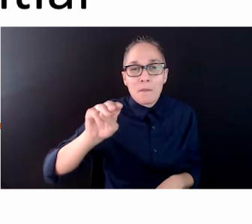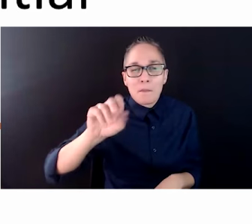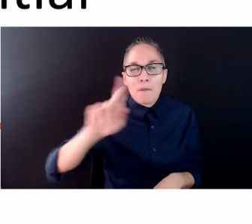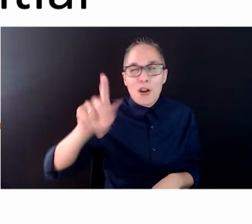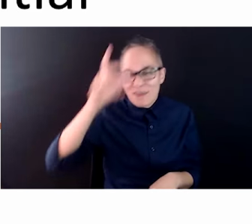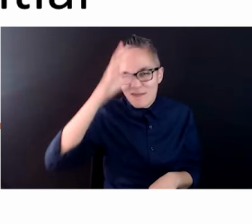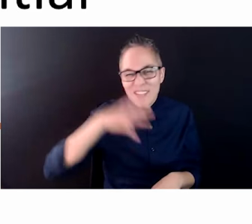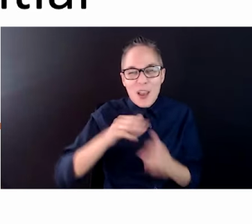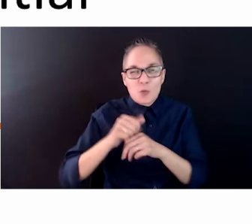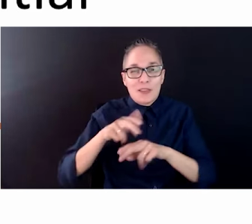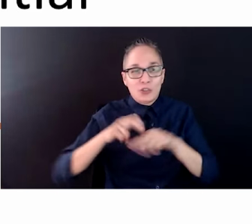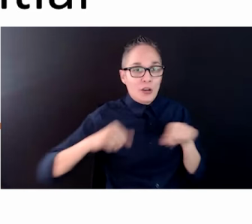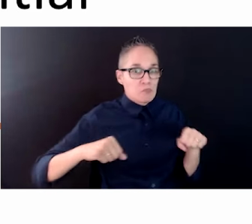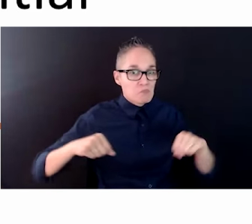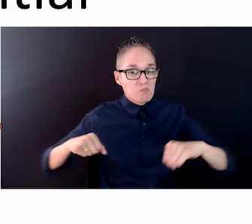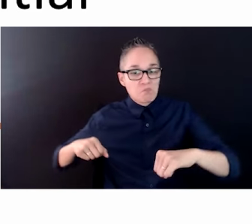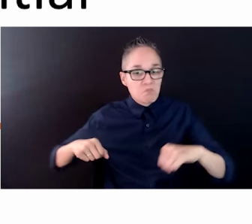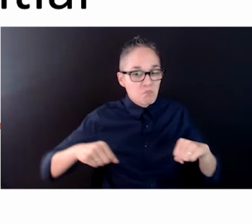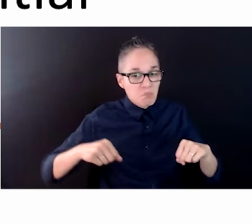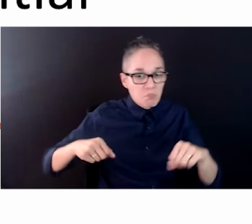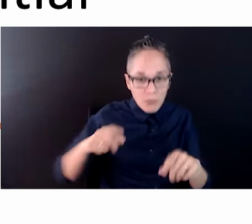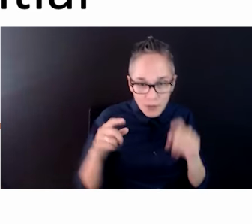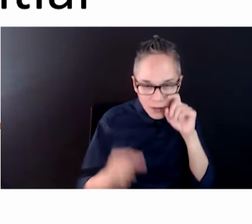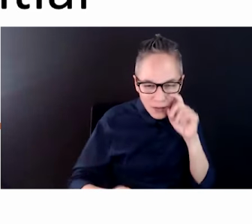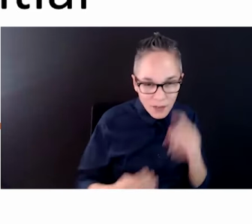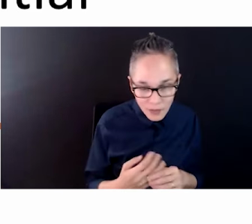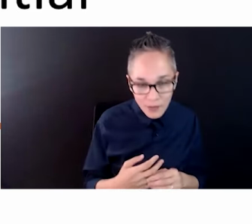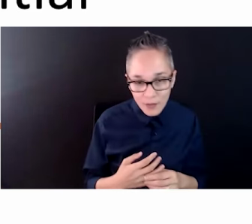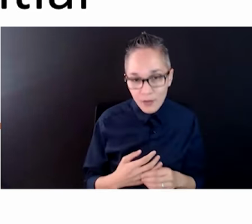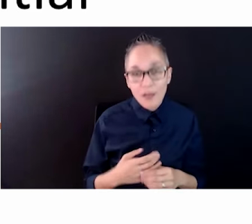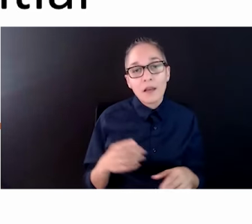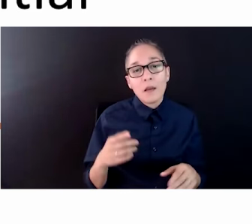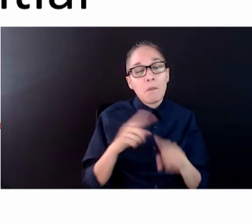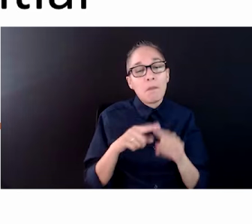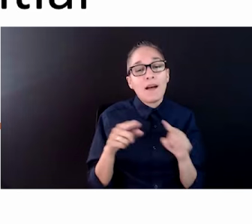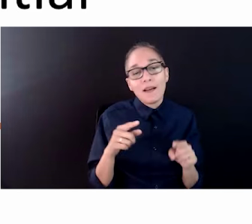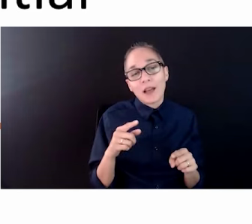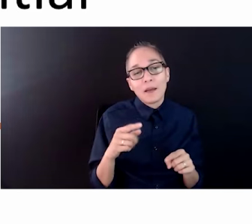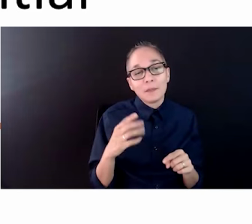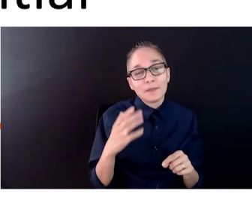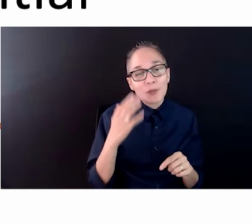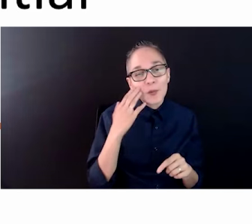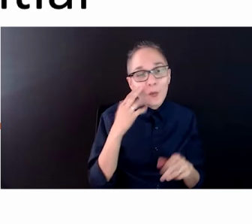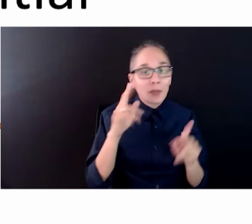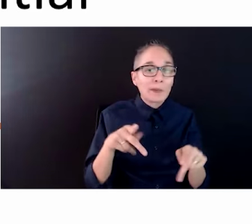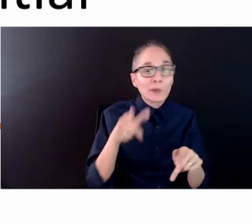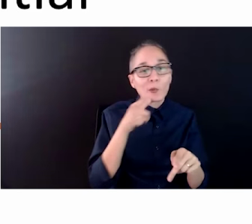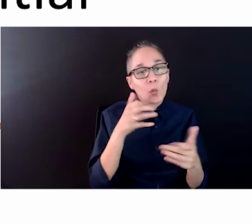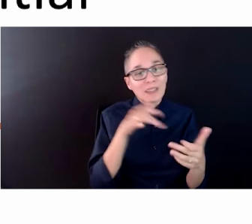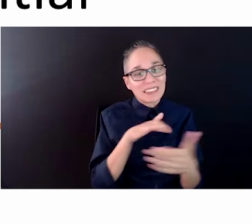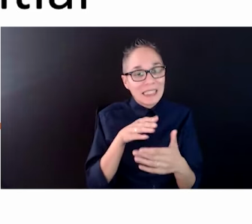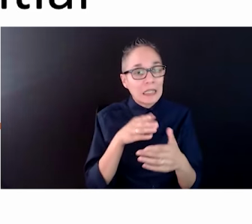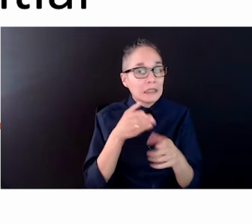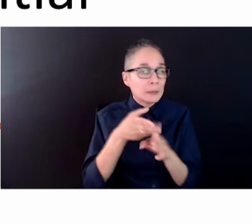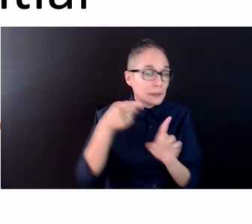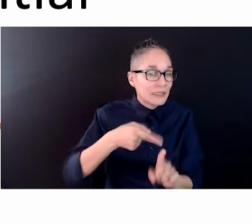the polymath personality type is exactly. It's a person that likes to study a topic to at least usually the bachelor level. So when I